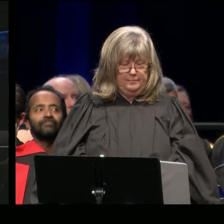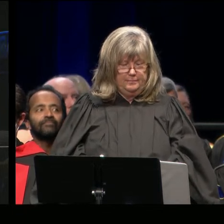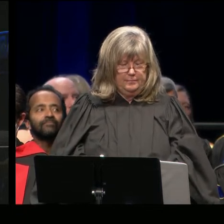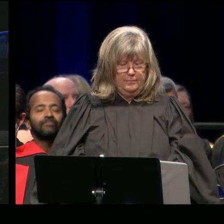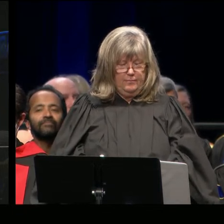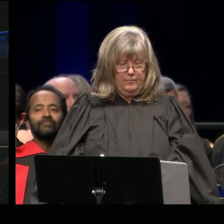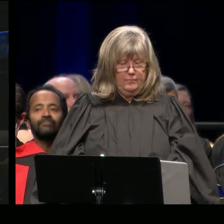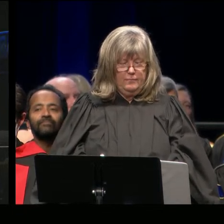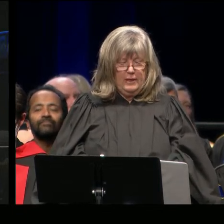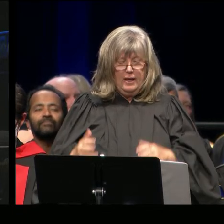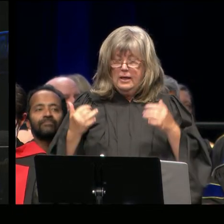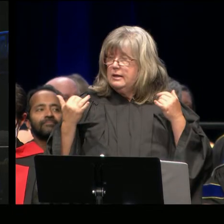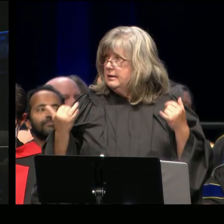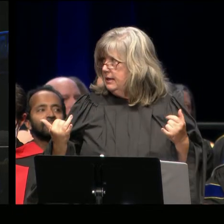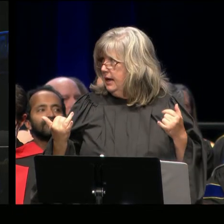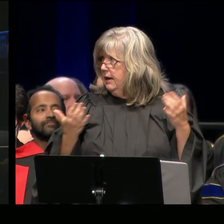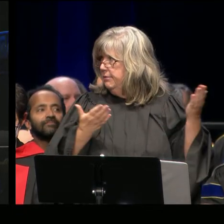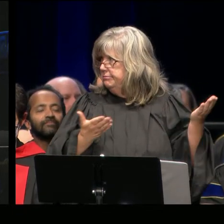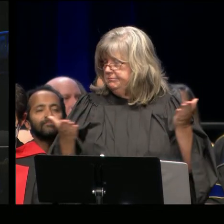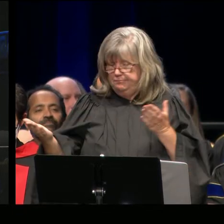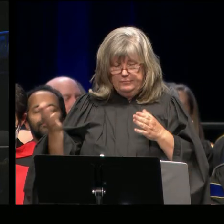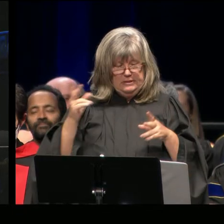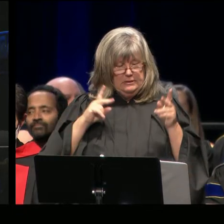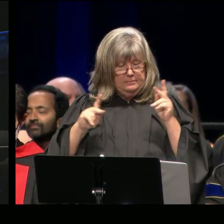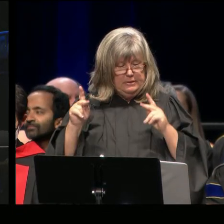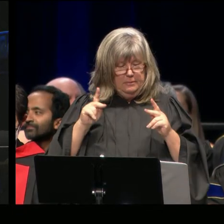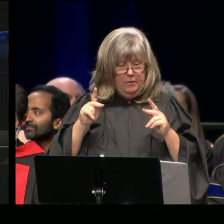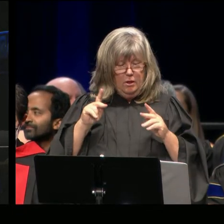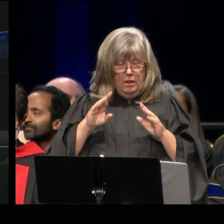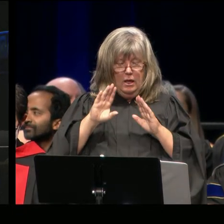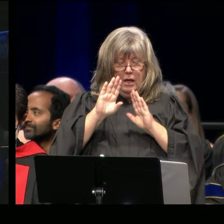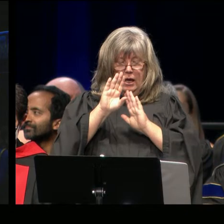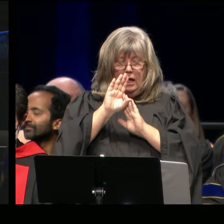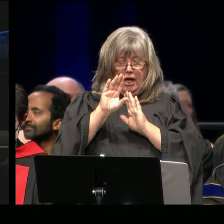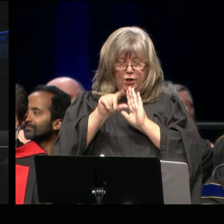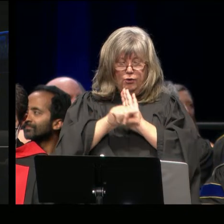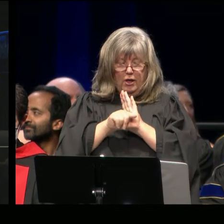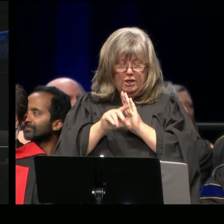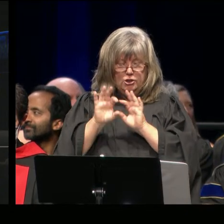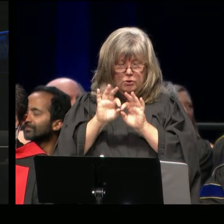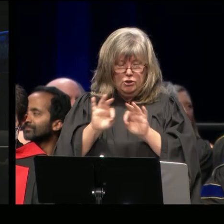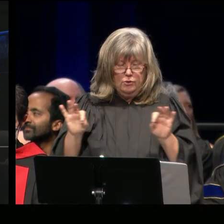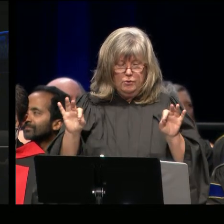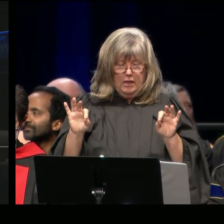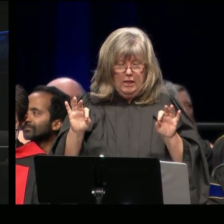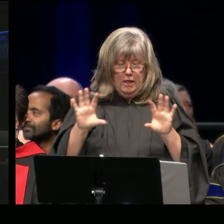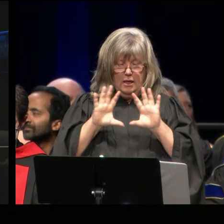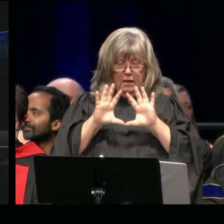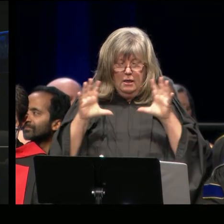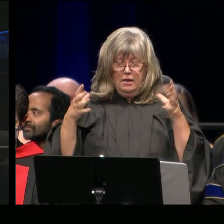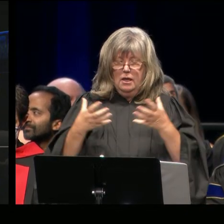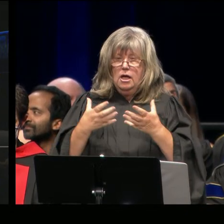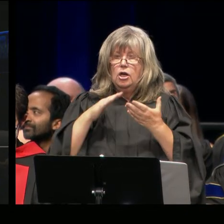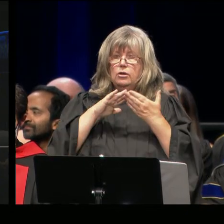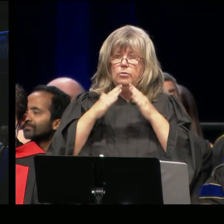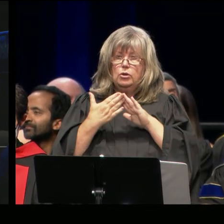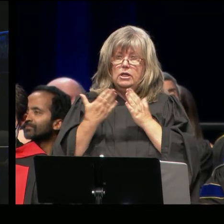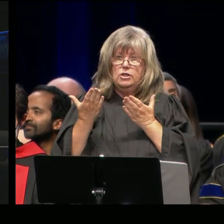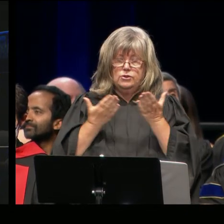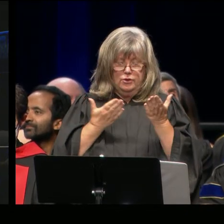Vice Chancellor, I have the honor to present candidates for the undergraduate degrees in the Faculty of Community Service.